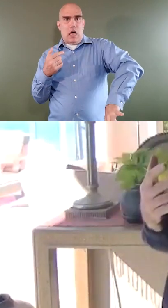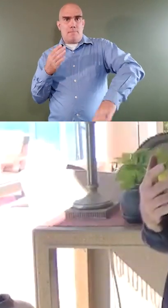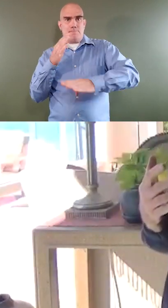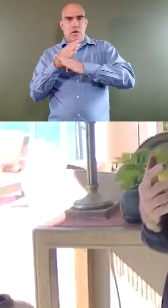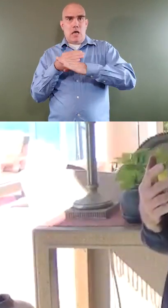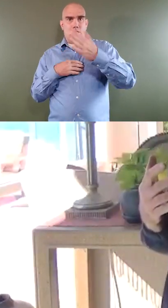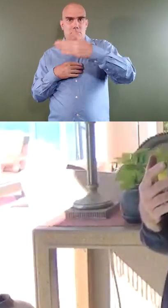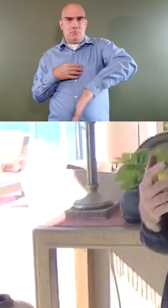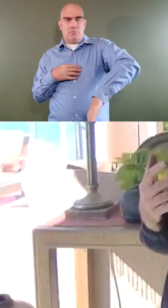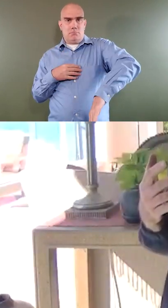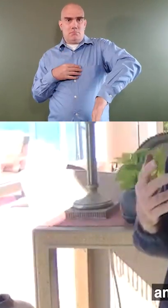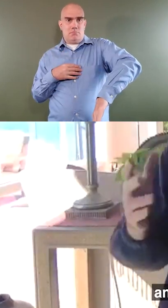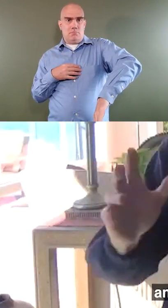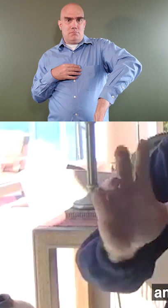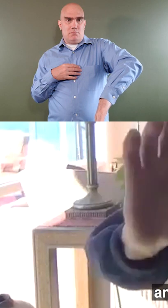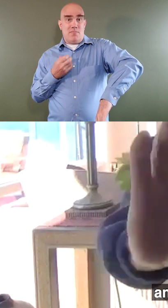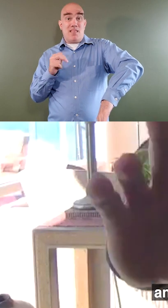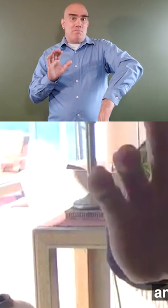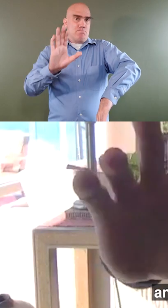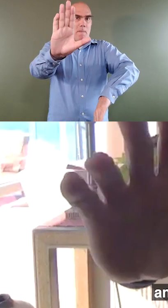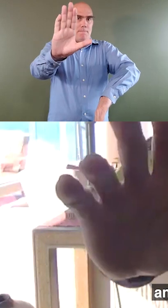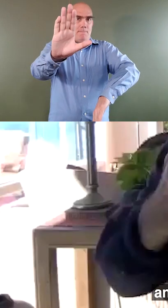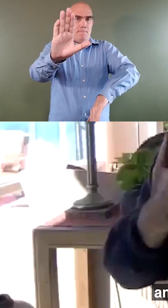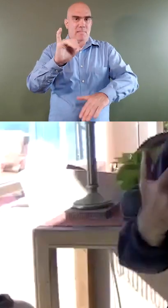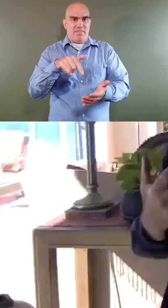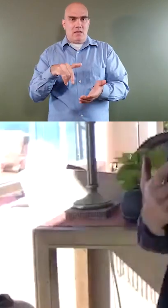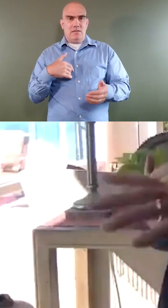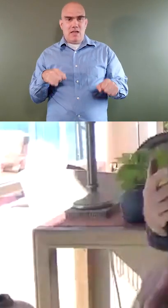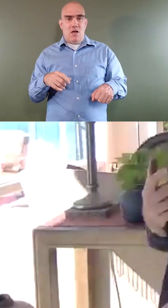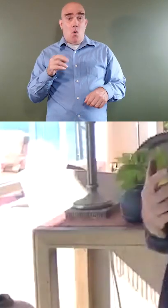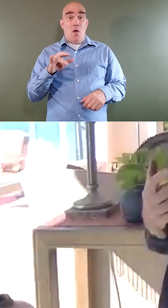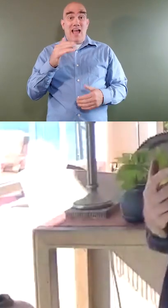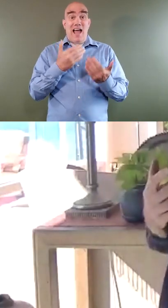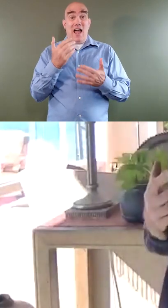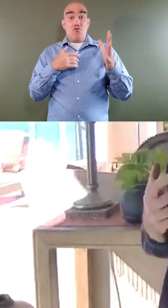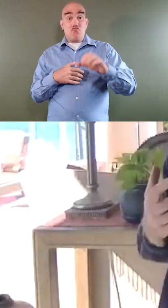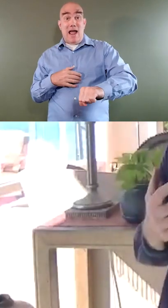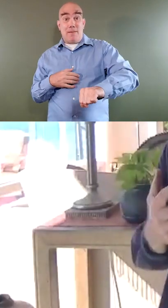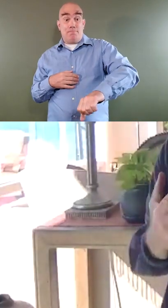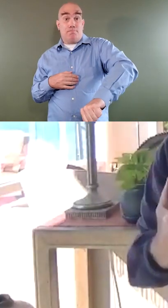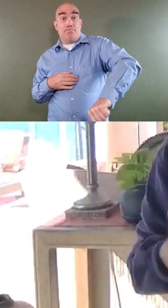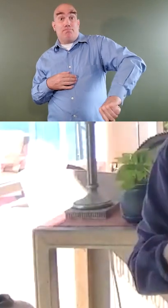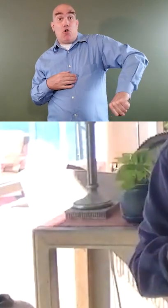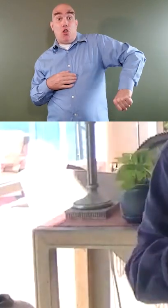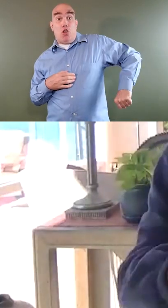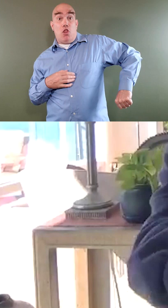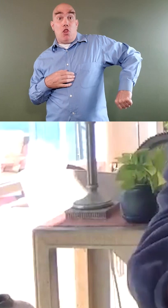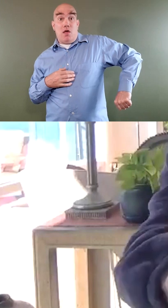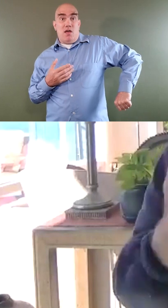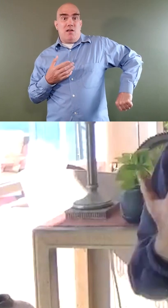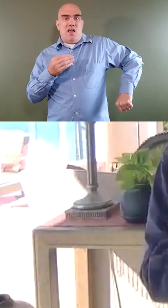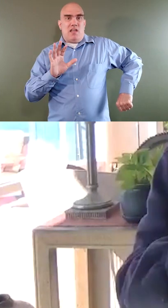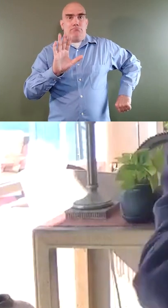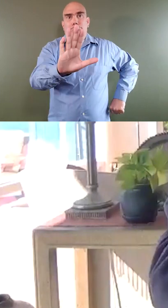this, and then strike forward like this. Or even grab that hand and pull it in and back